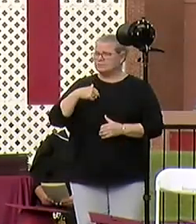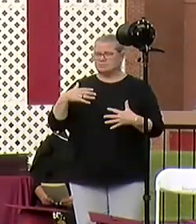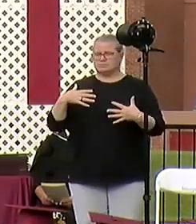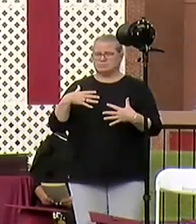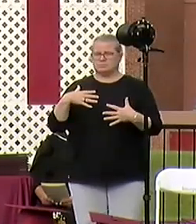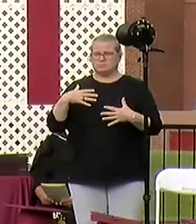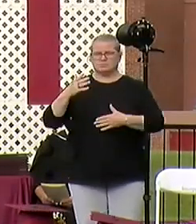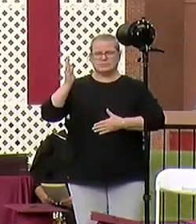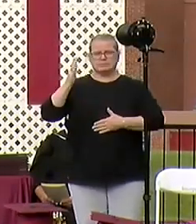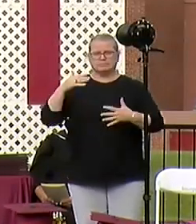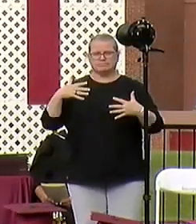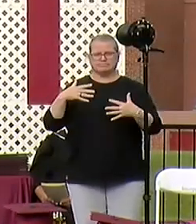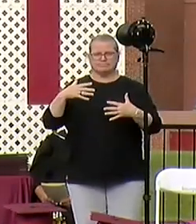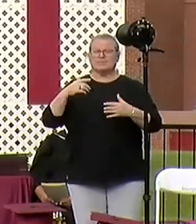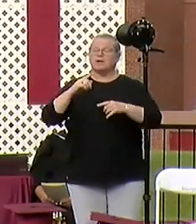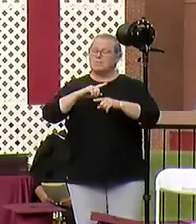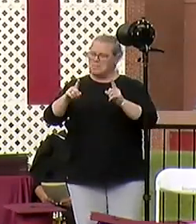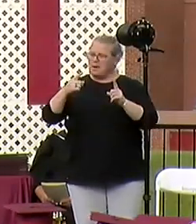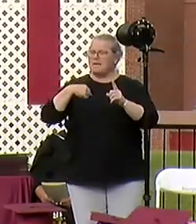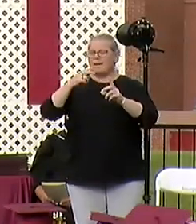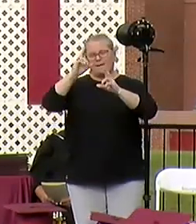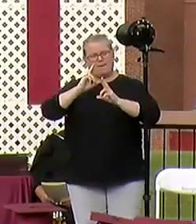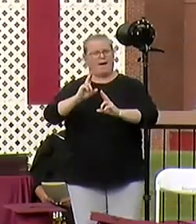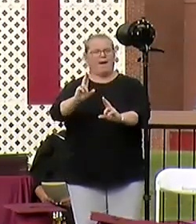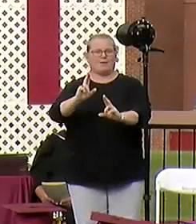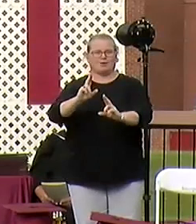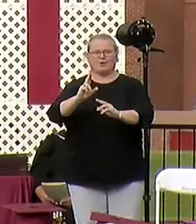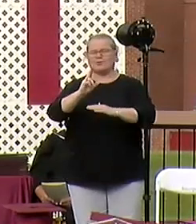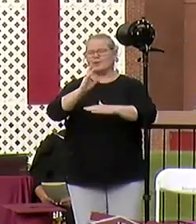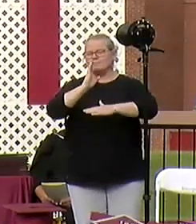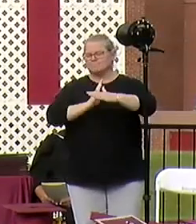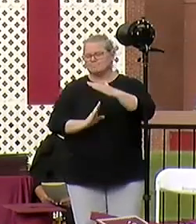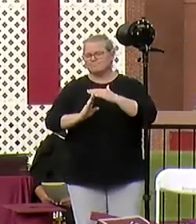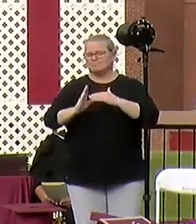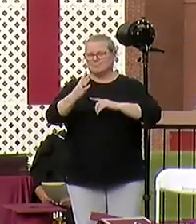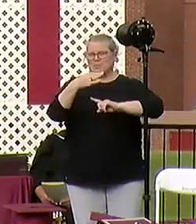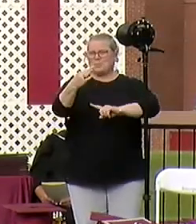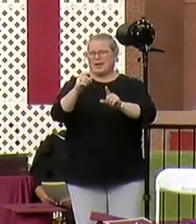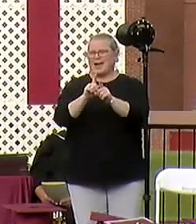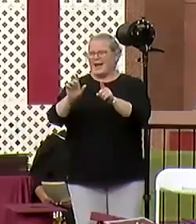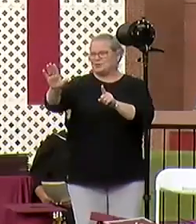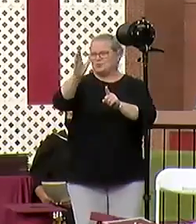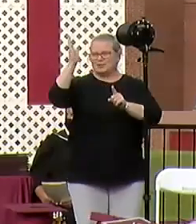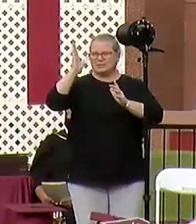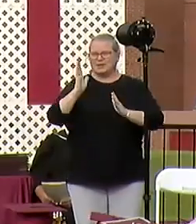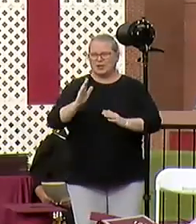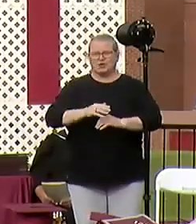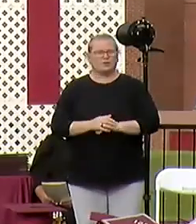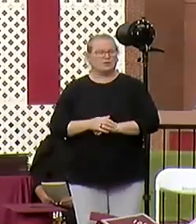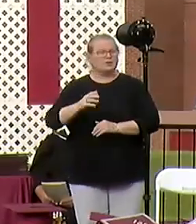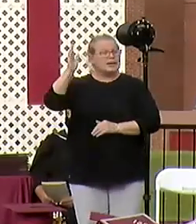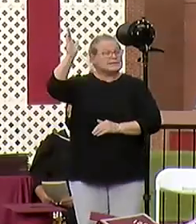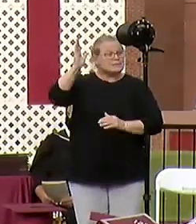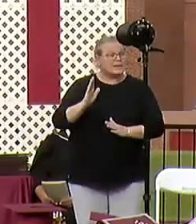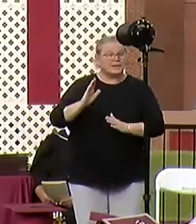deeply honored to be selected as your speaker. Just please disregard any public speaking rubrics we've